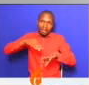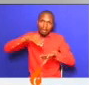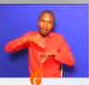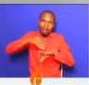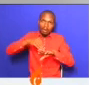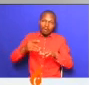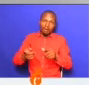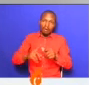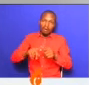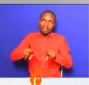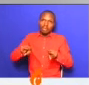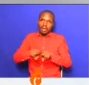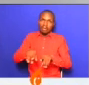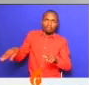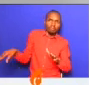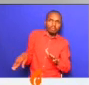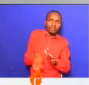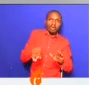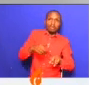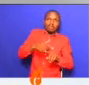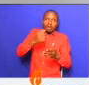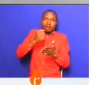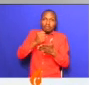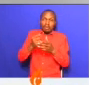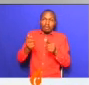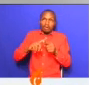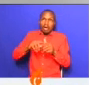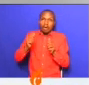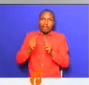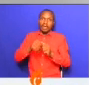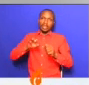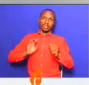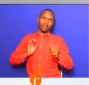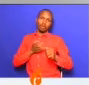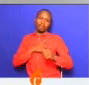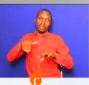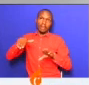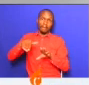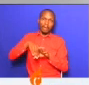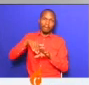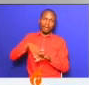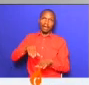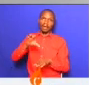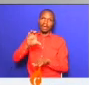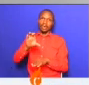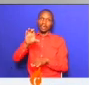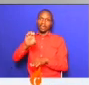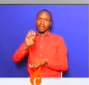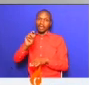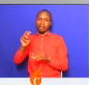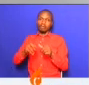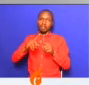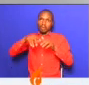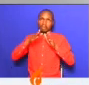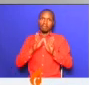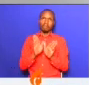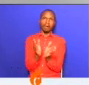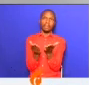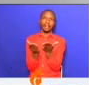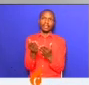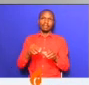on the removal from office of the County Executive Committee member CECM Public Service, County